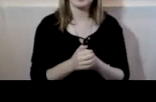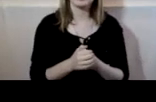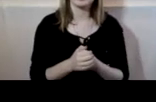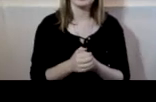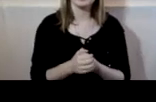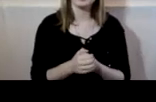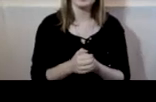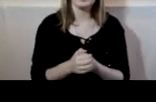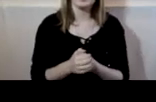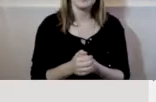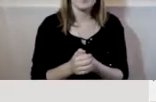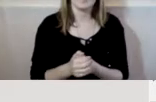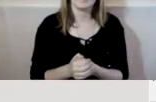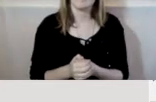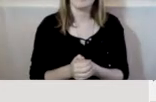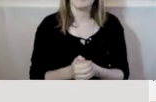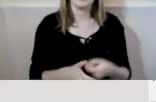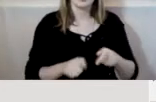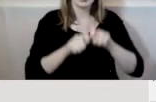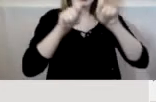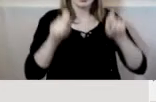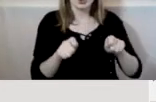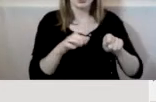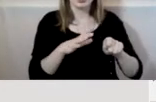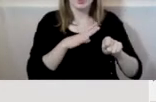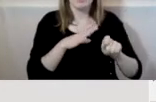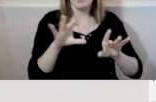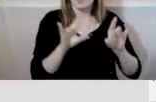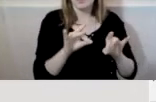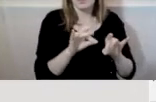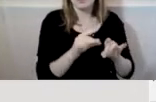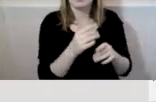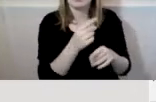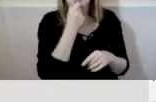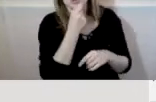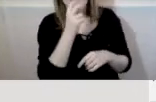So at first we have chosen some of countries.